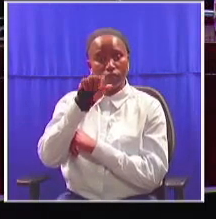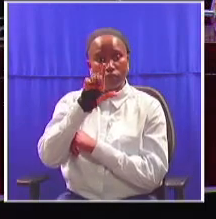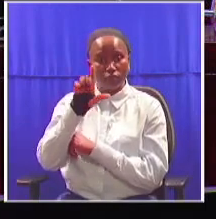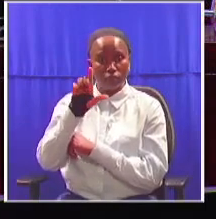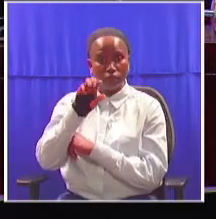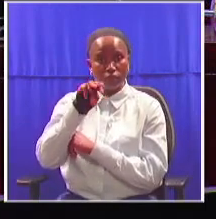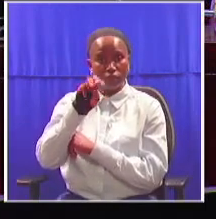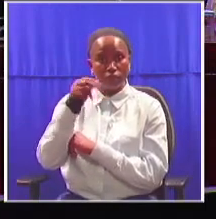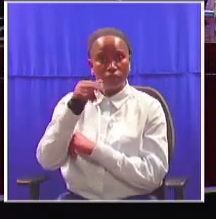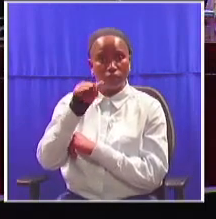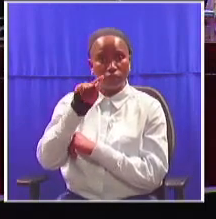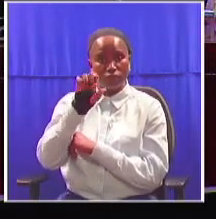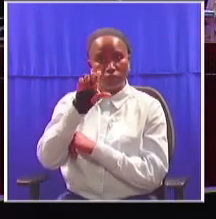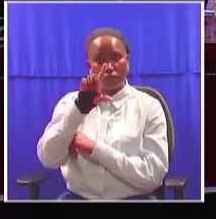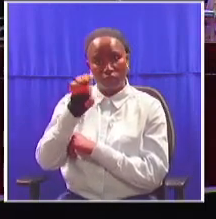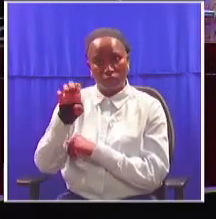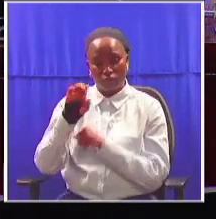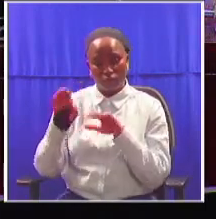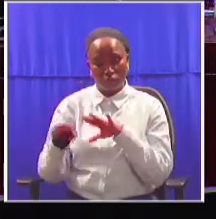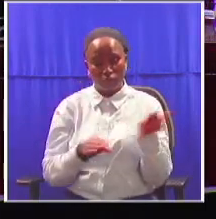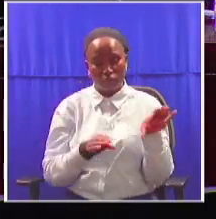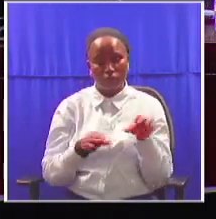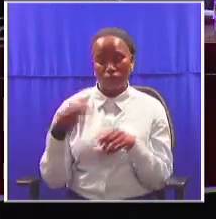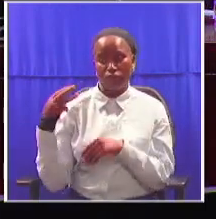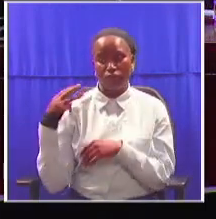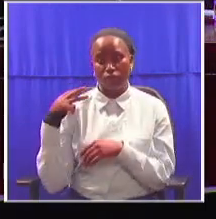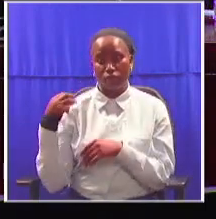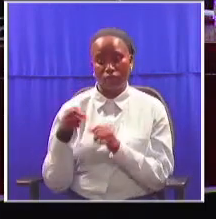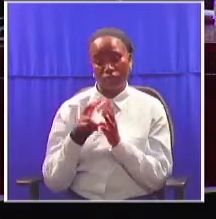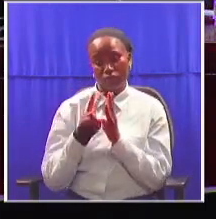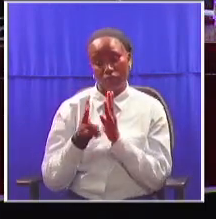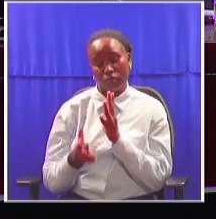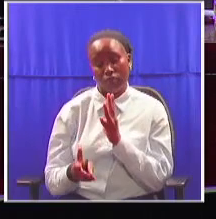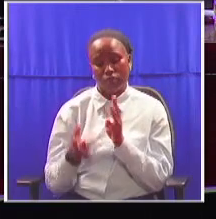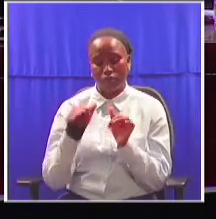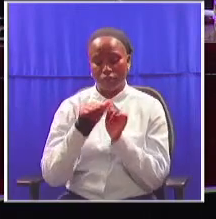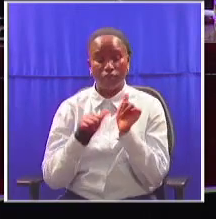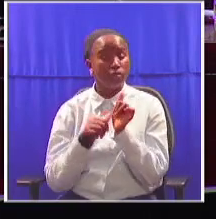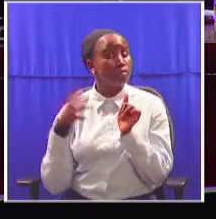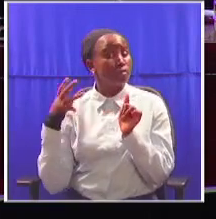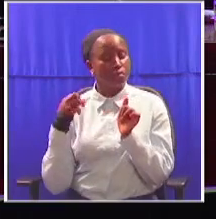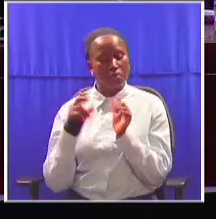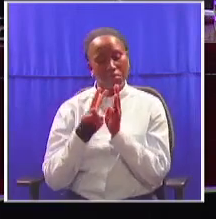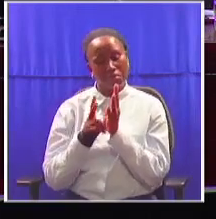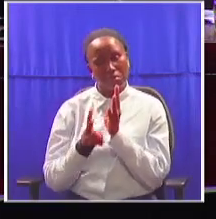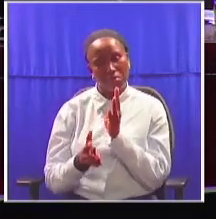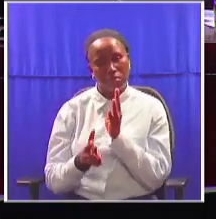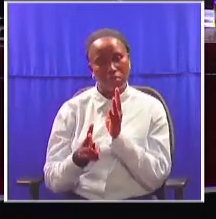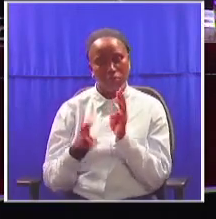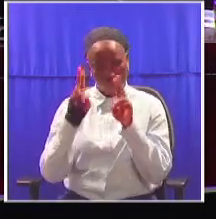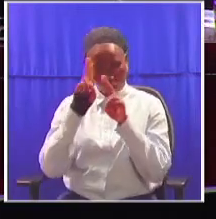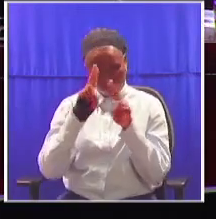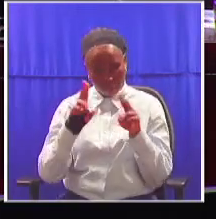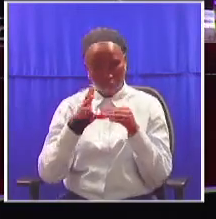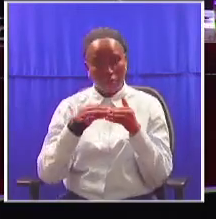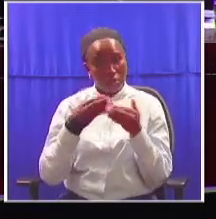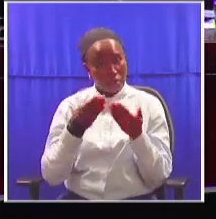ministers and deputy ministers, honorable members and fellow South Africans.